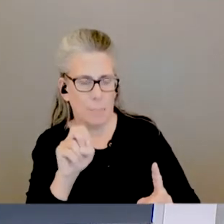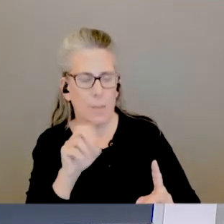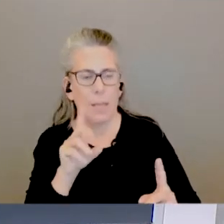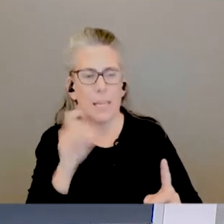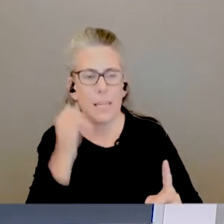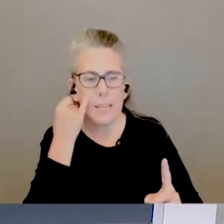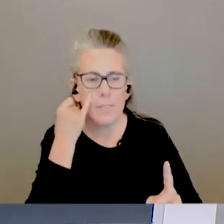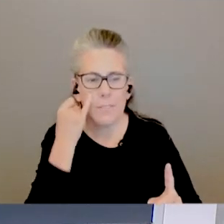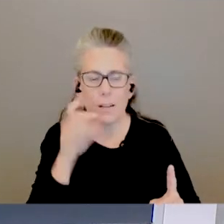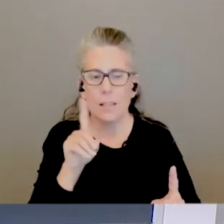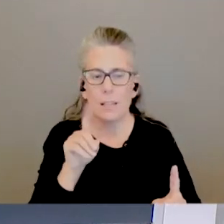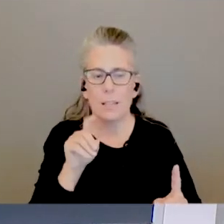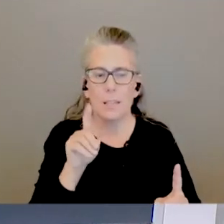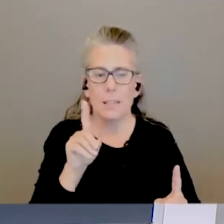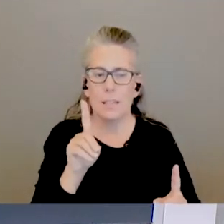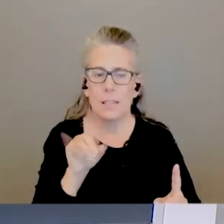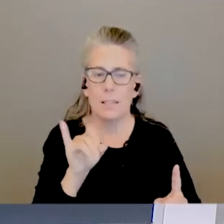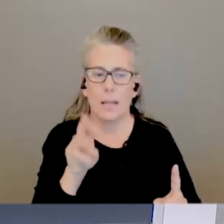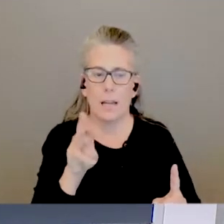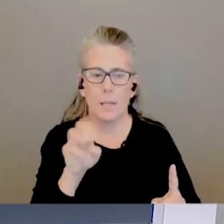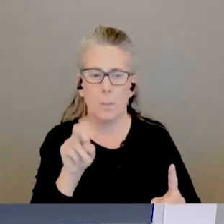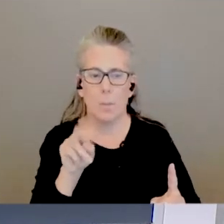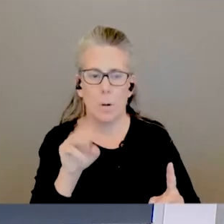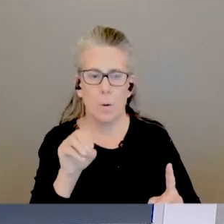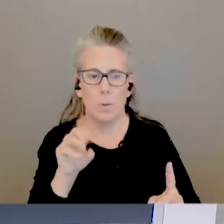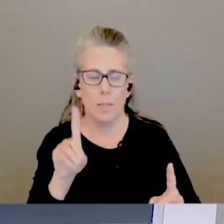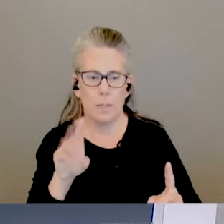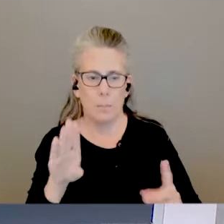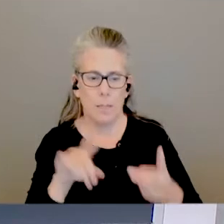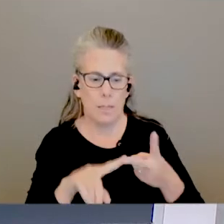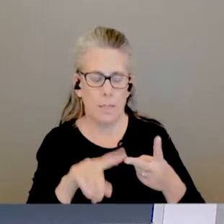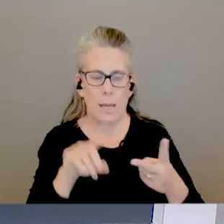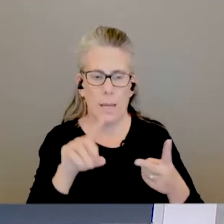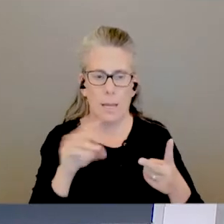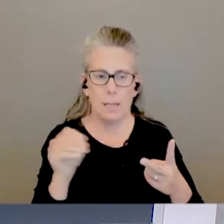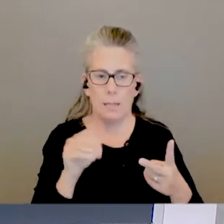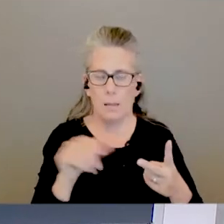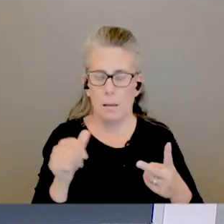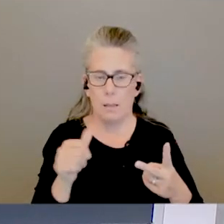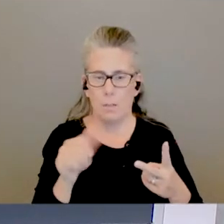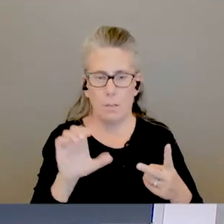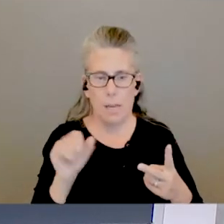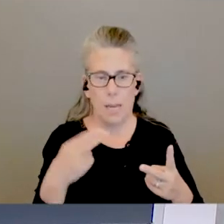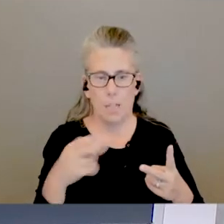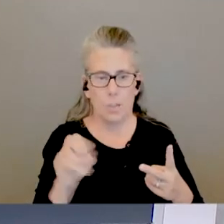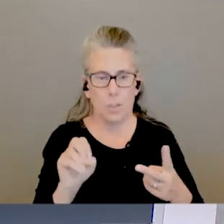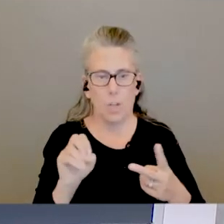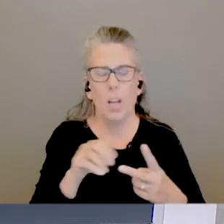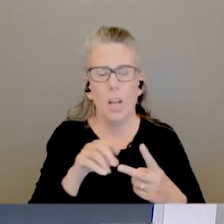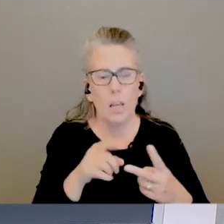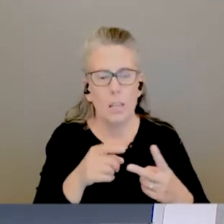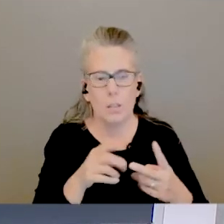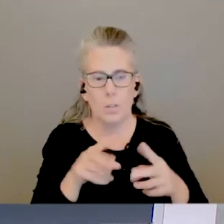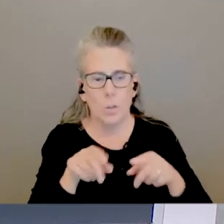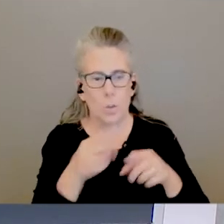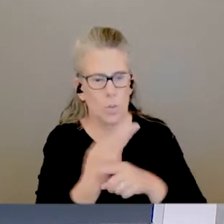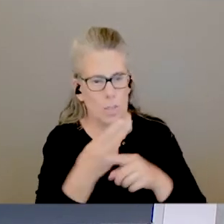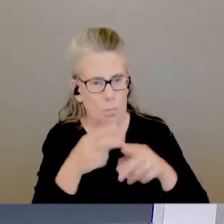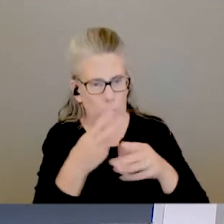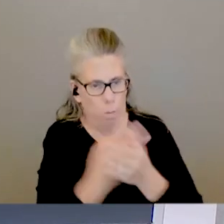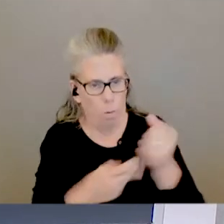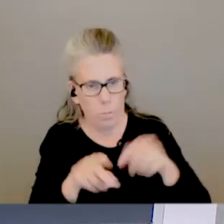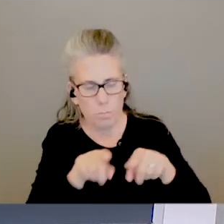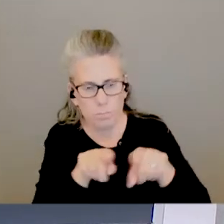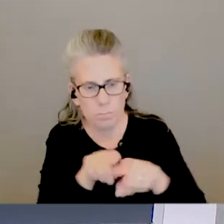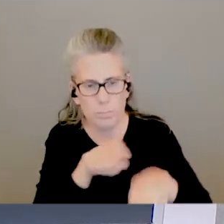underneath Elasticache, you're caching all of your data aggressively. Now, was that a specific decision that you had to make on top of some of